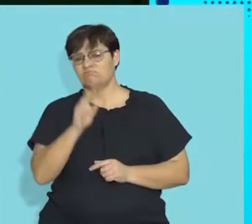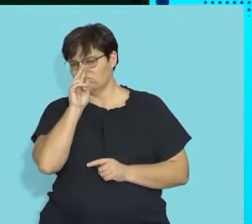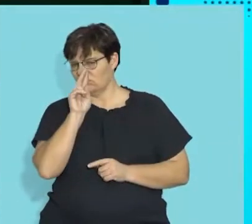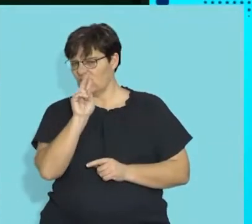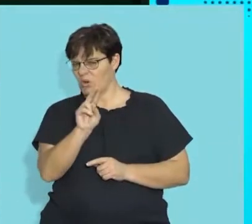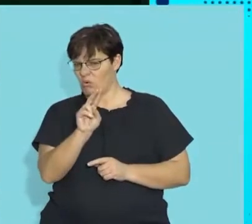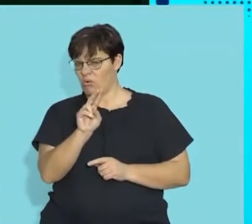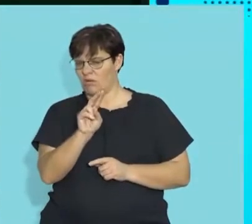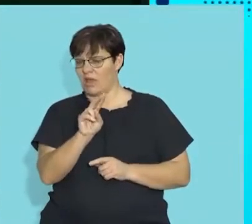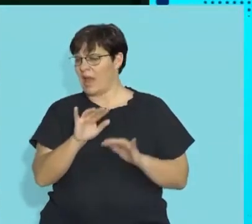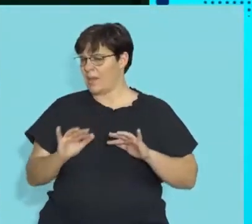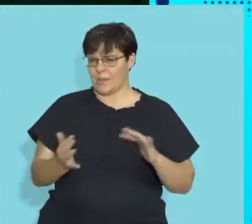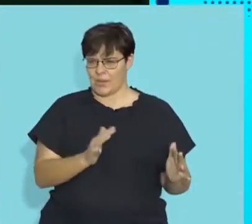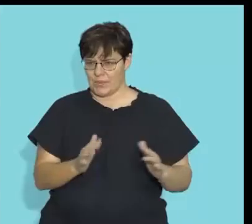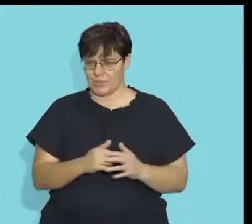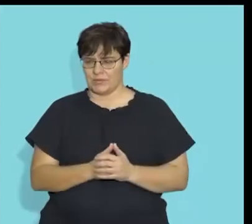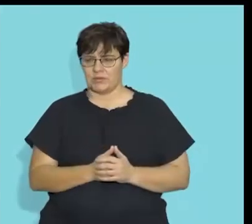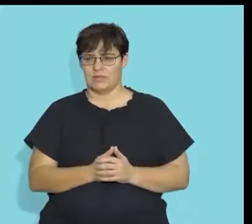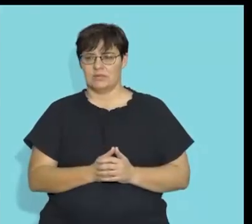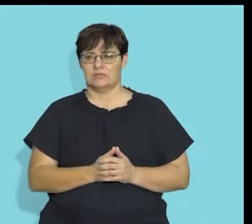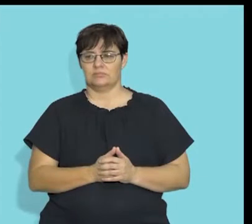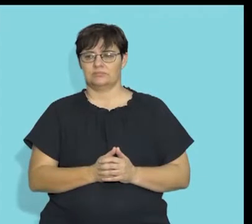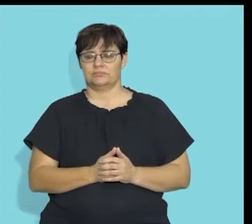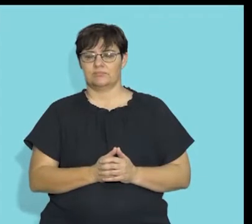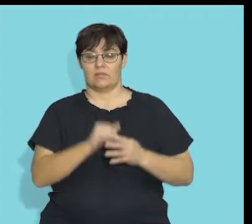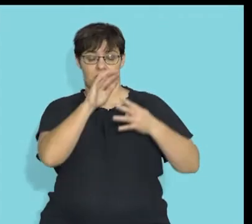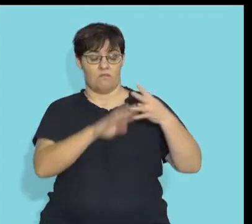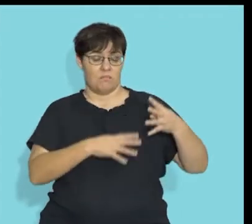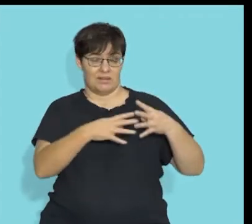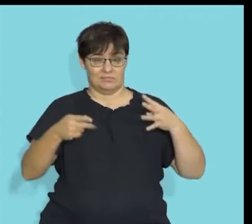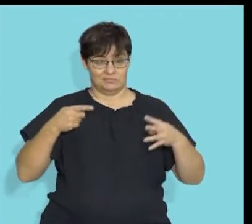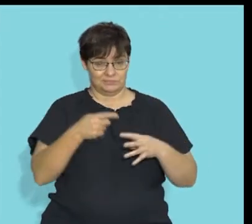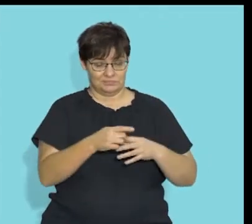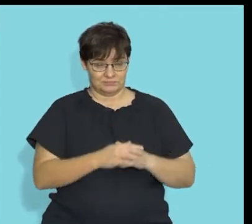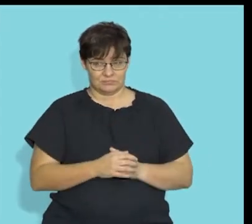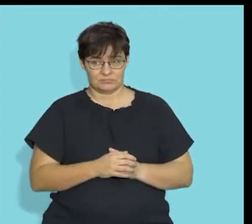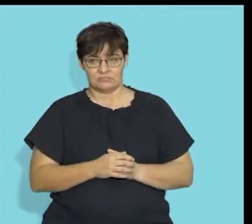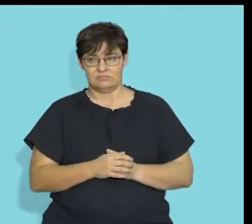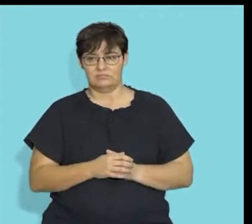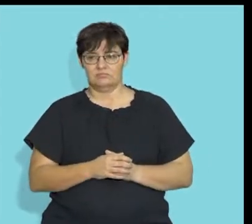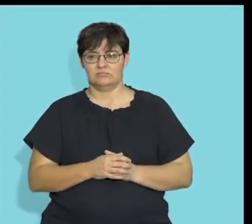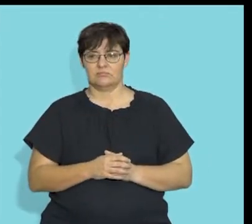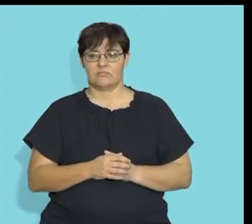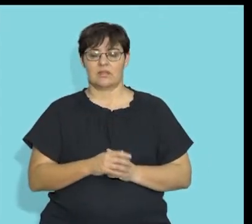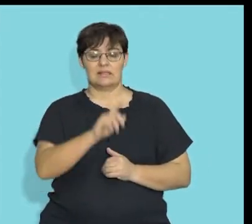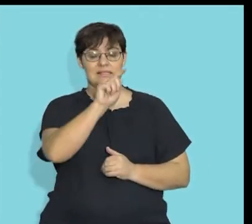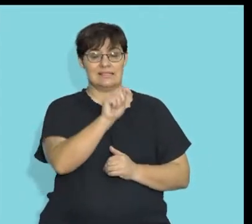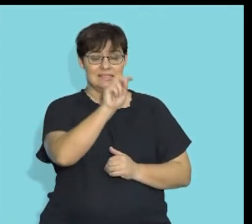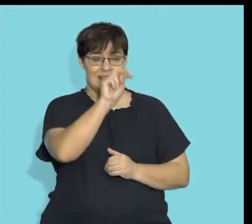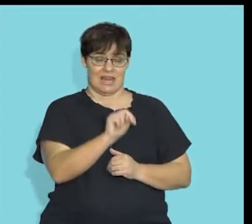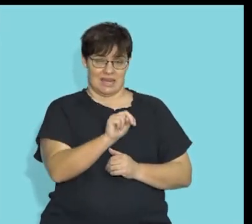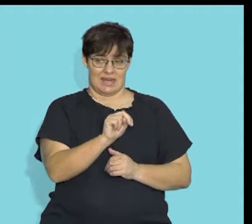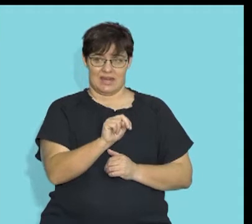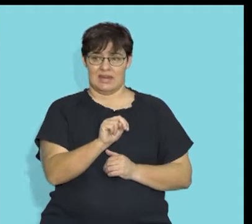form of an arithmetic sequence. So just a reminder everyone, for an arithmetic sequence, the